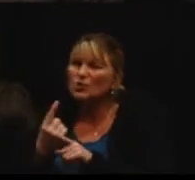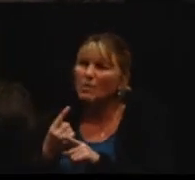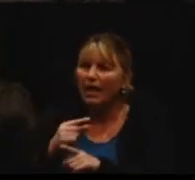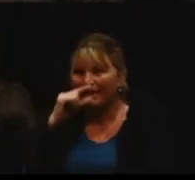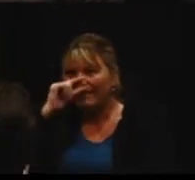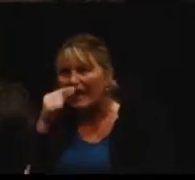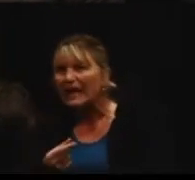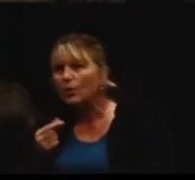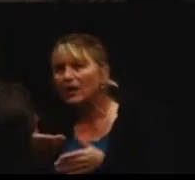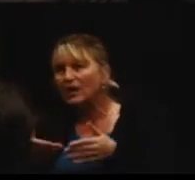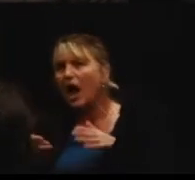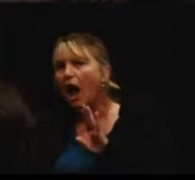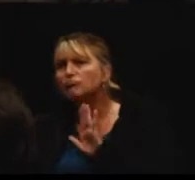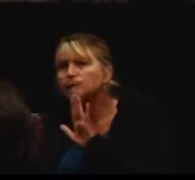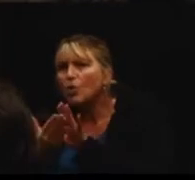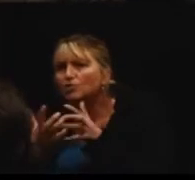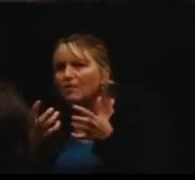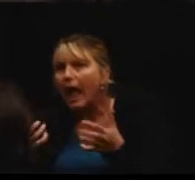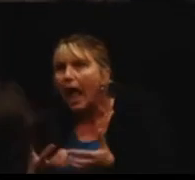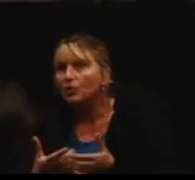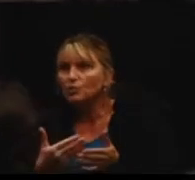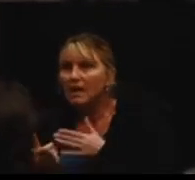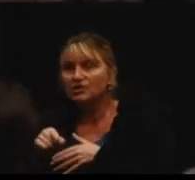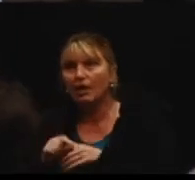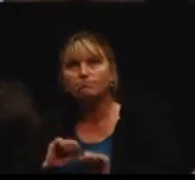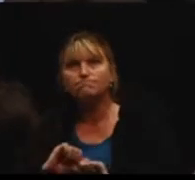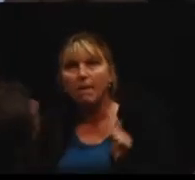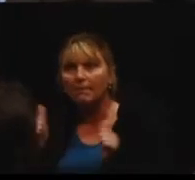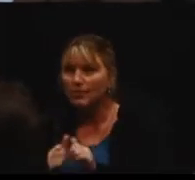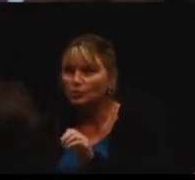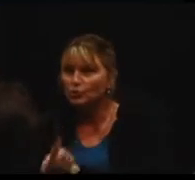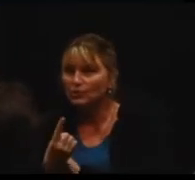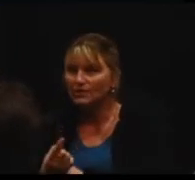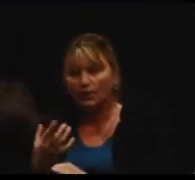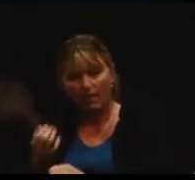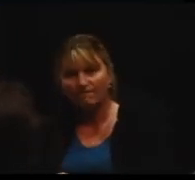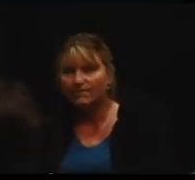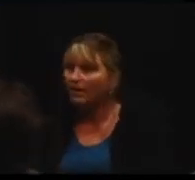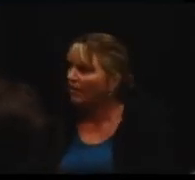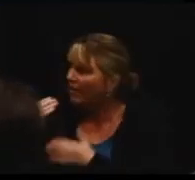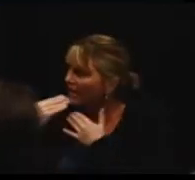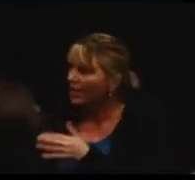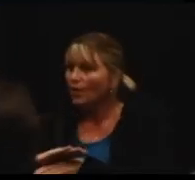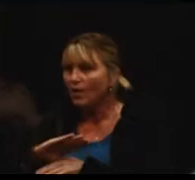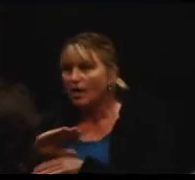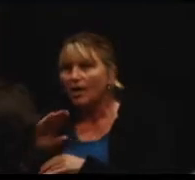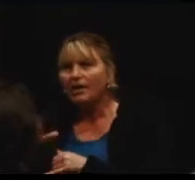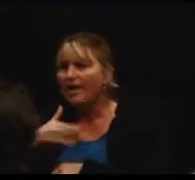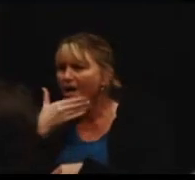the Kiwi approach to how we deal with this incredible opportunity that's in front of us. Thank you, and a nicely timed as